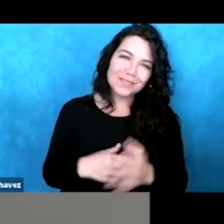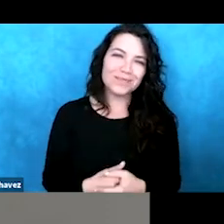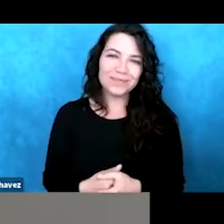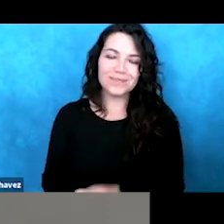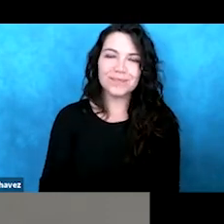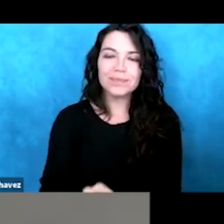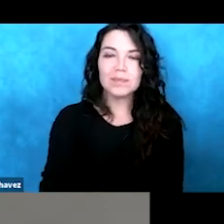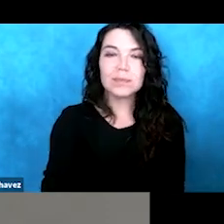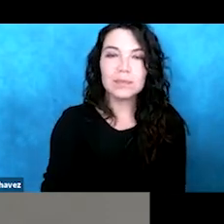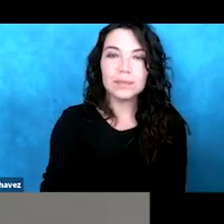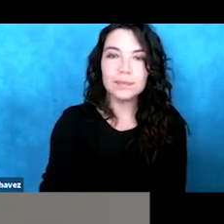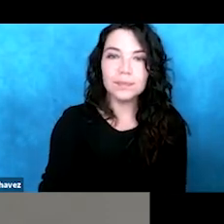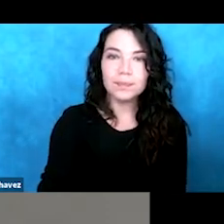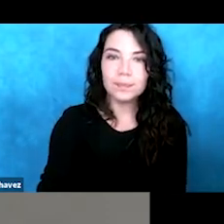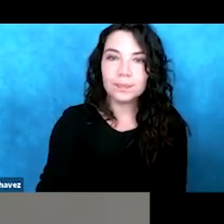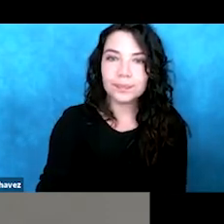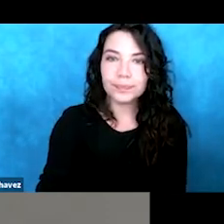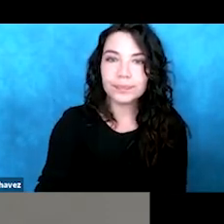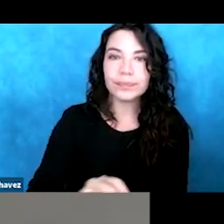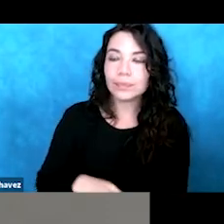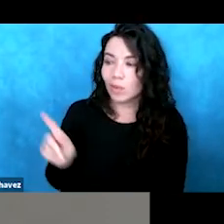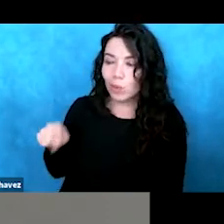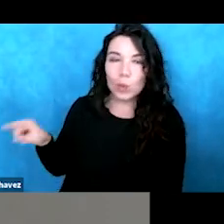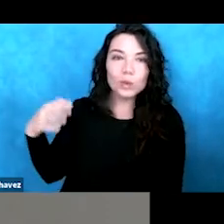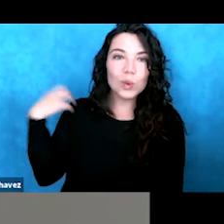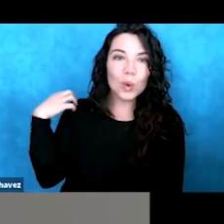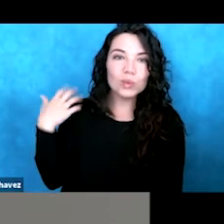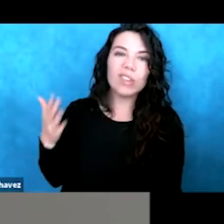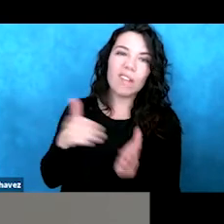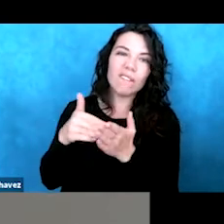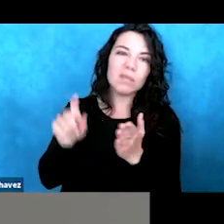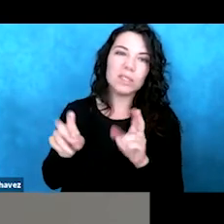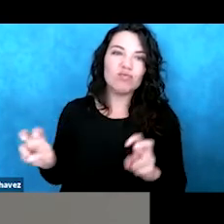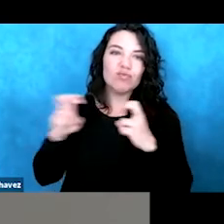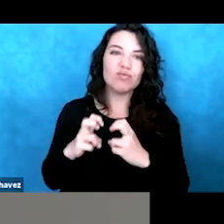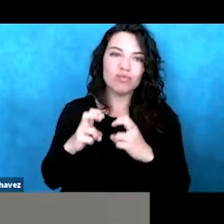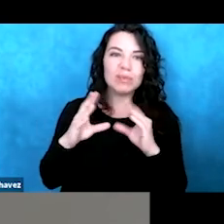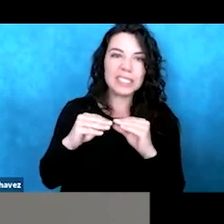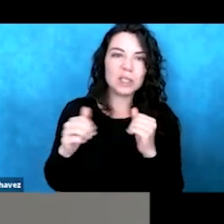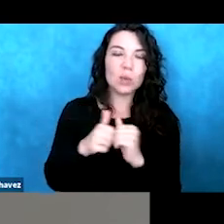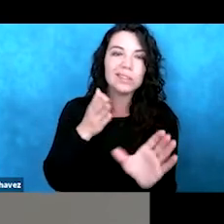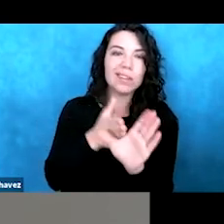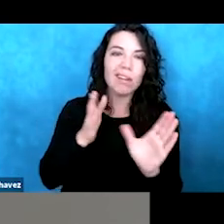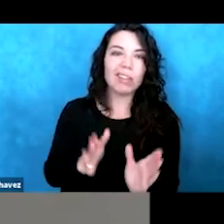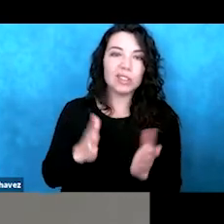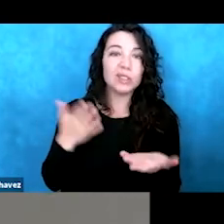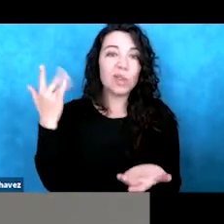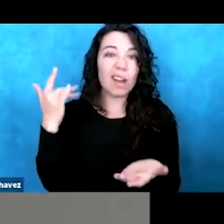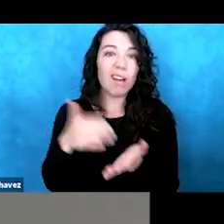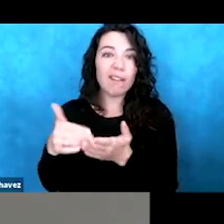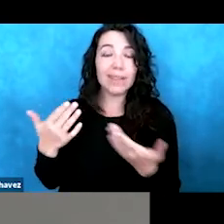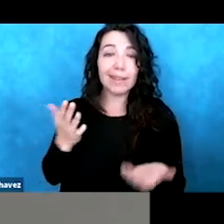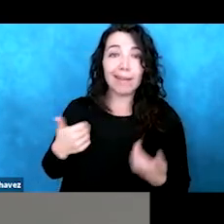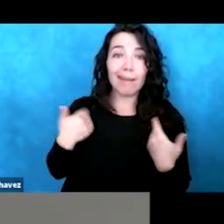be debriefed by psychologists on a fairly regular basis. They take on a lot of the stress and a lot of the experience of the young people they work with. So we